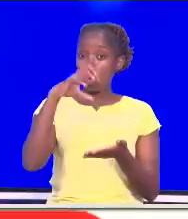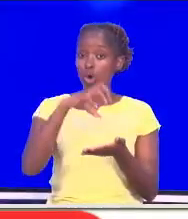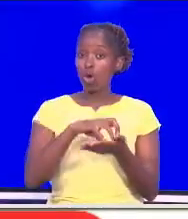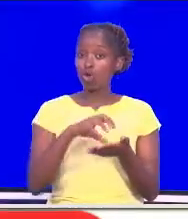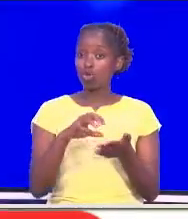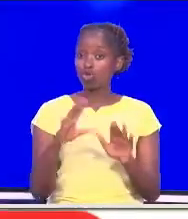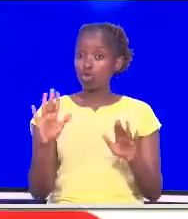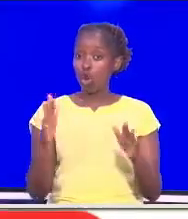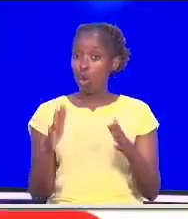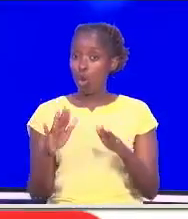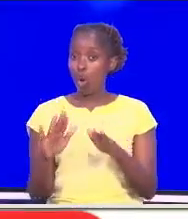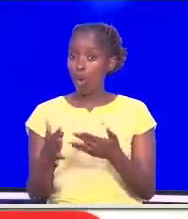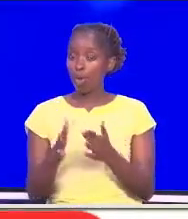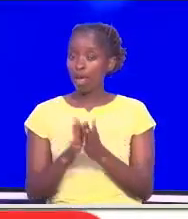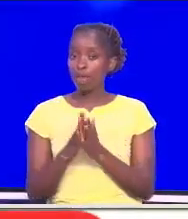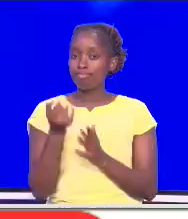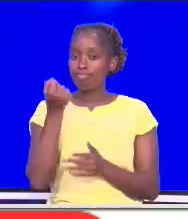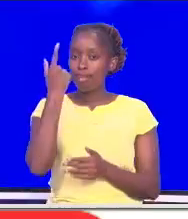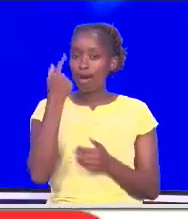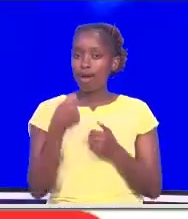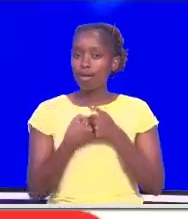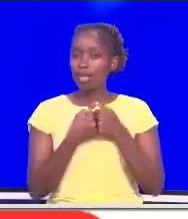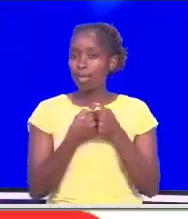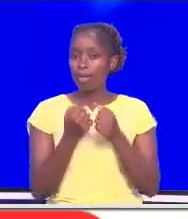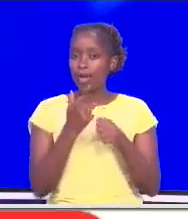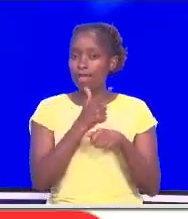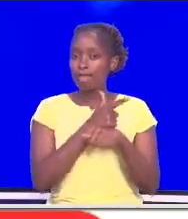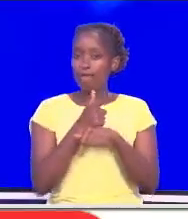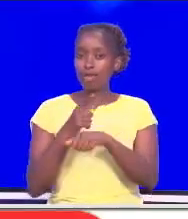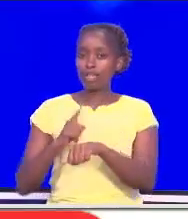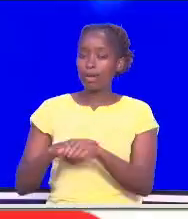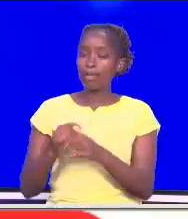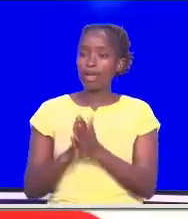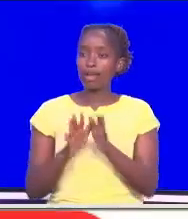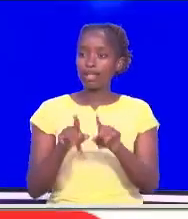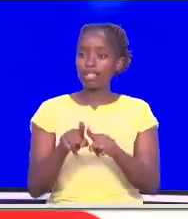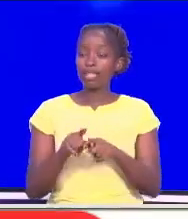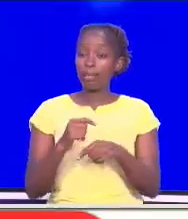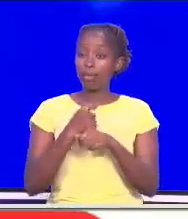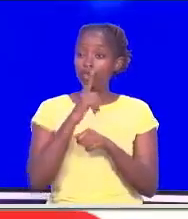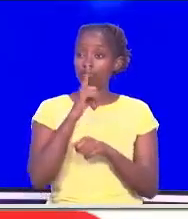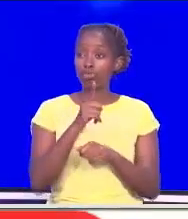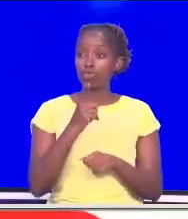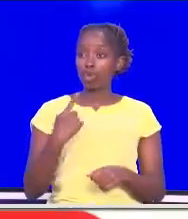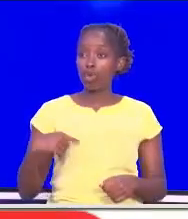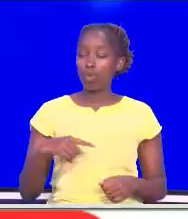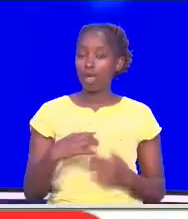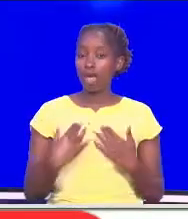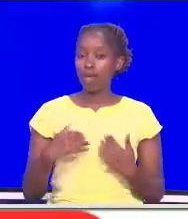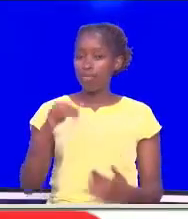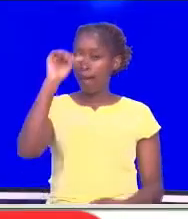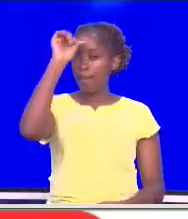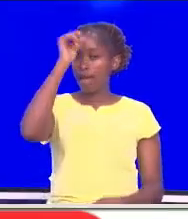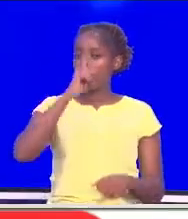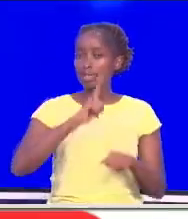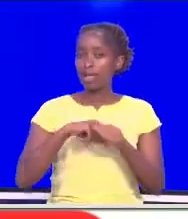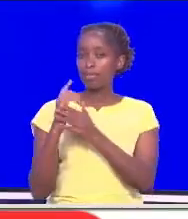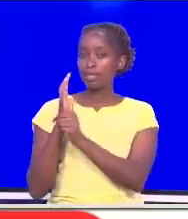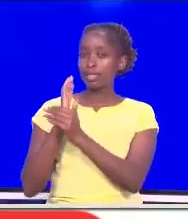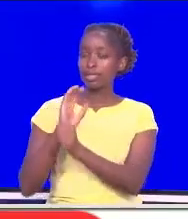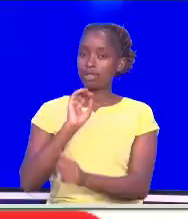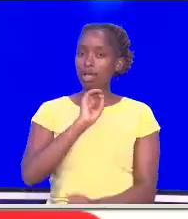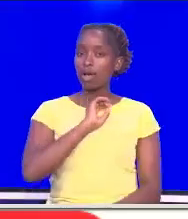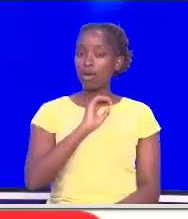in terms of our game understanding in the video sessions, and also just making sure that we are sharp in terms of our skills. So far the progress is good,